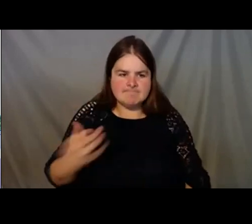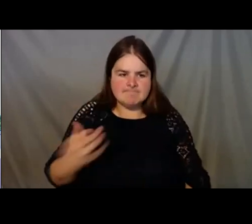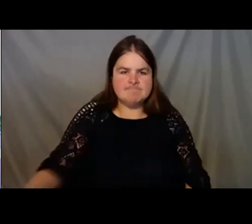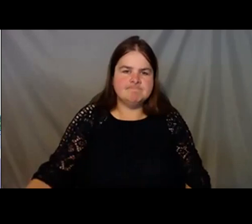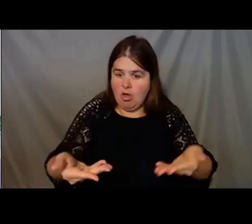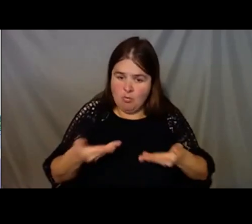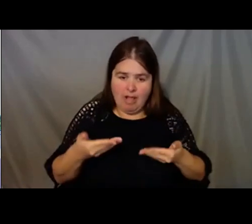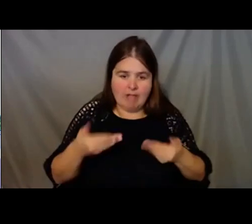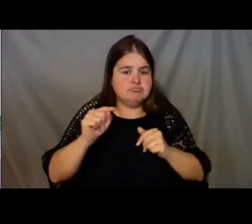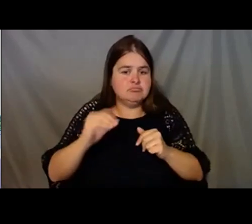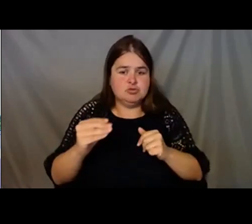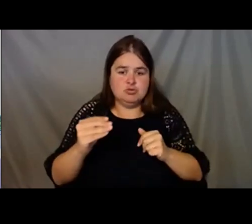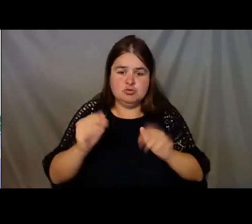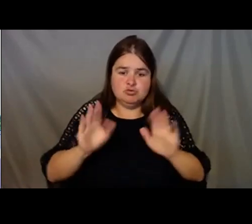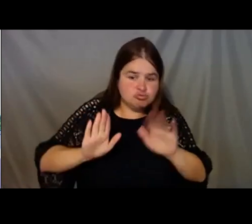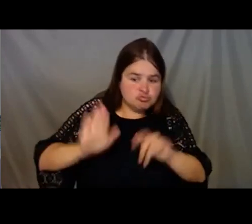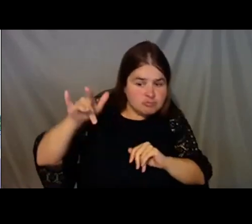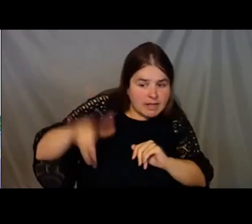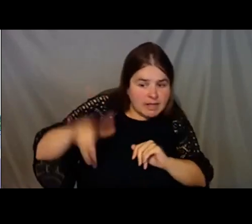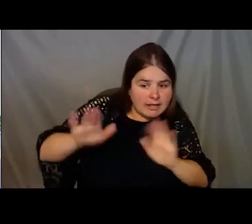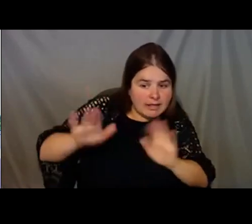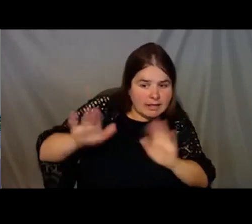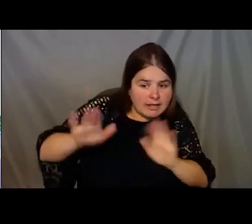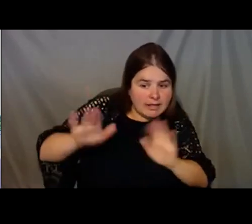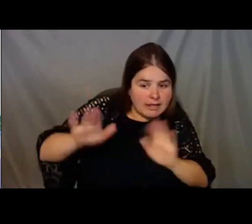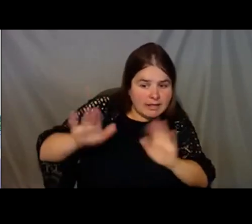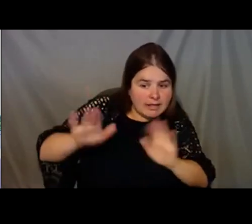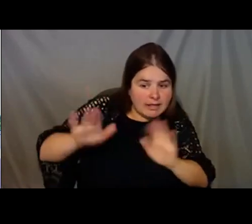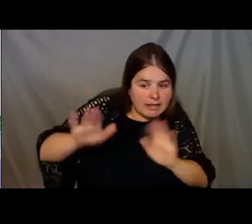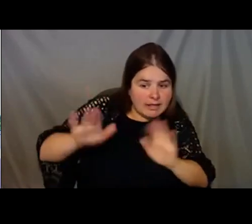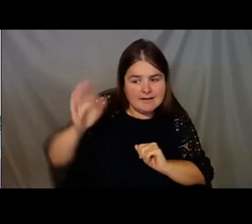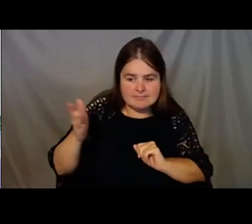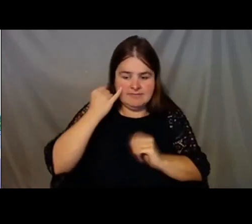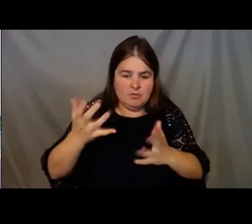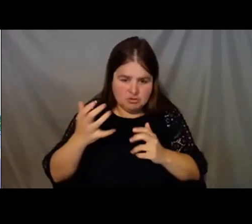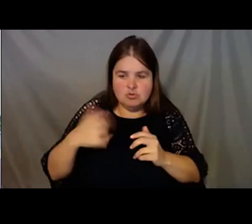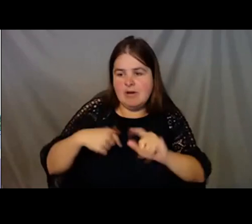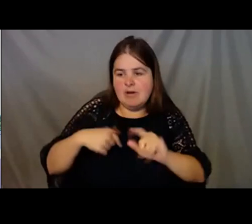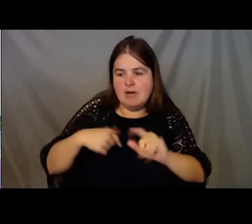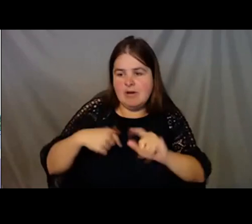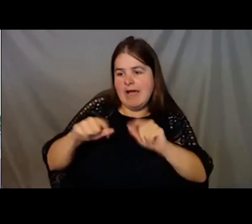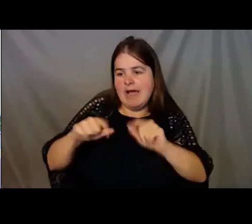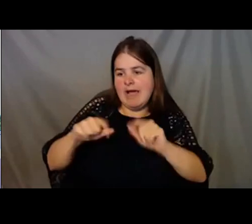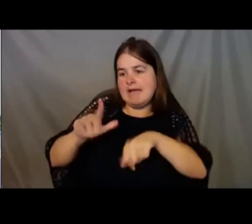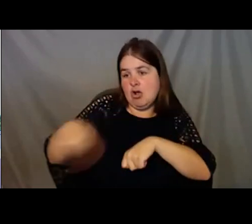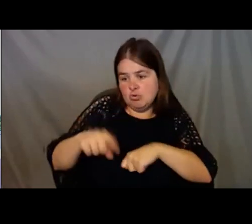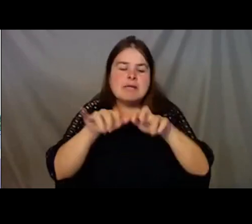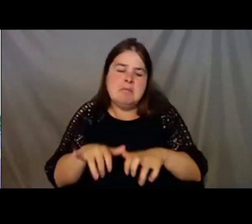up and I can call on people, or you can place your questions in the chat. But I'll kick us off